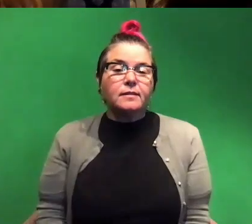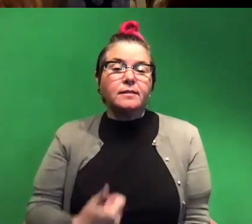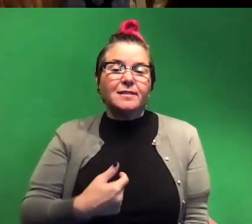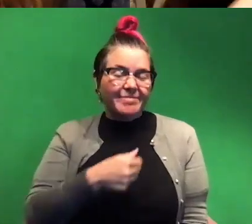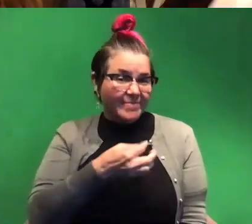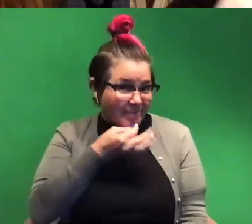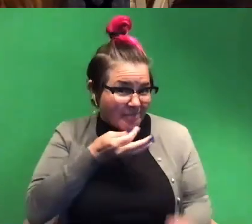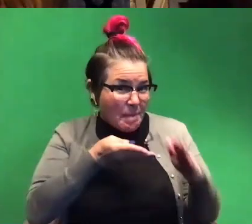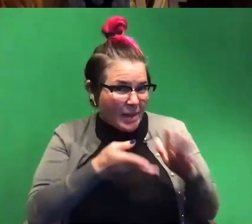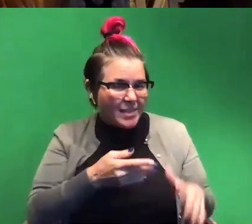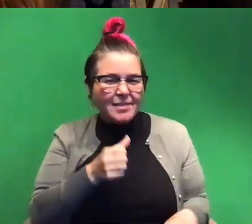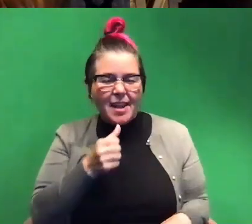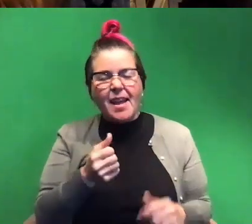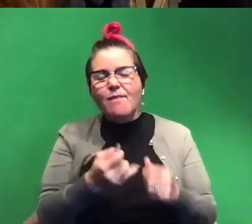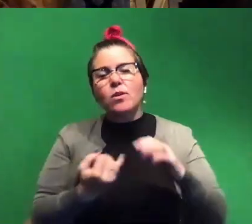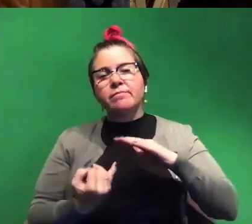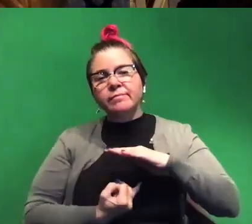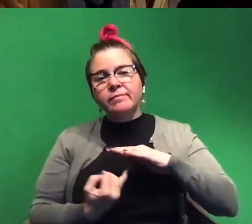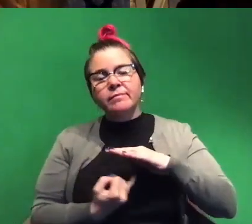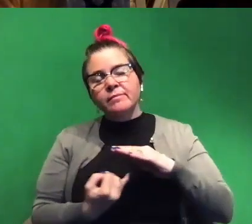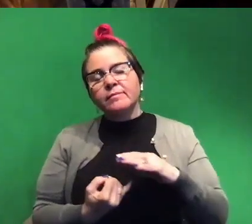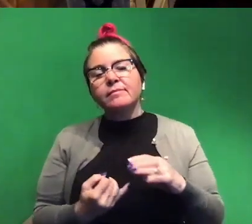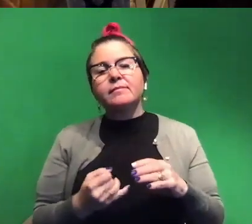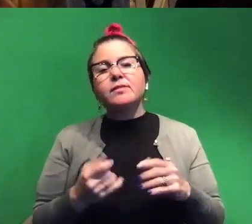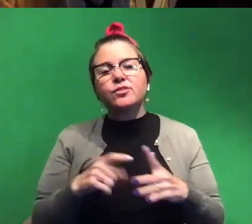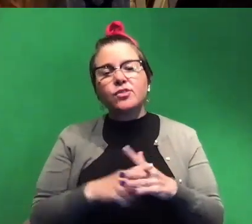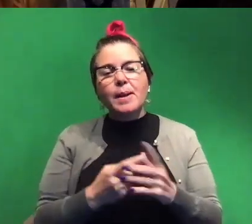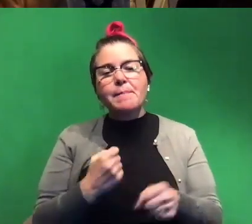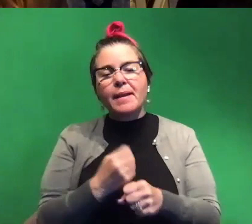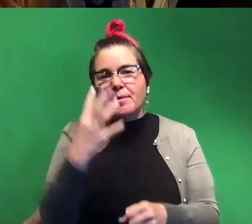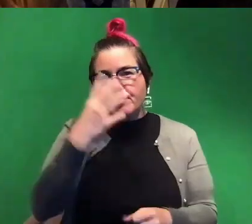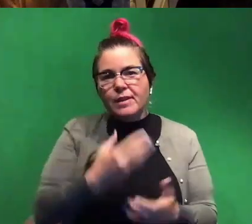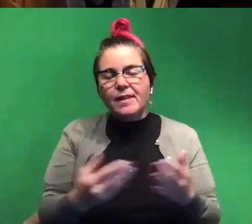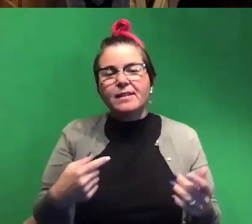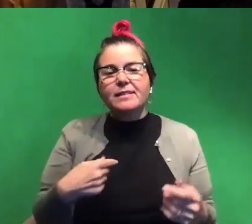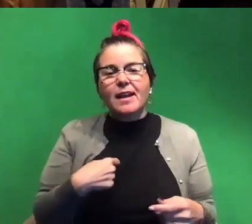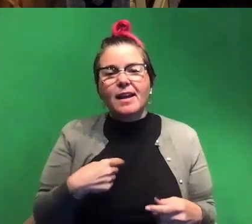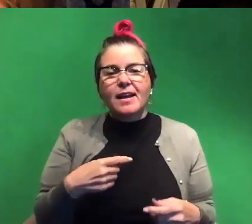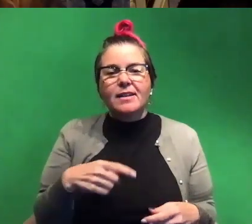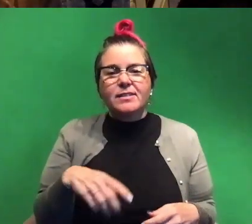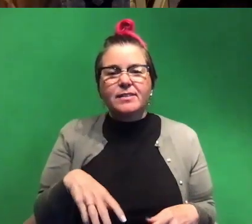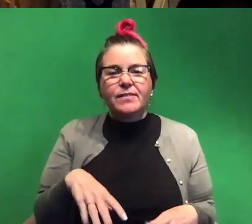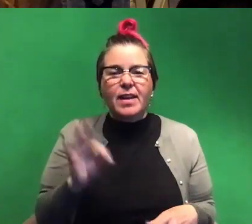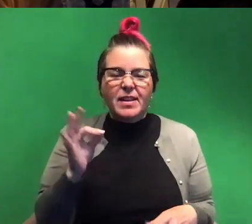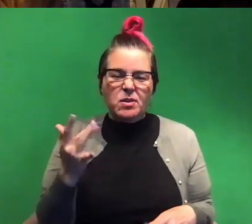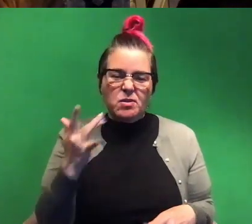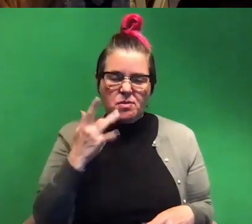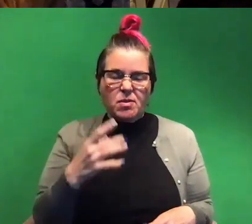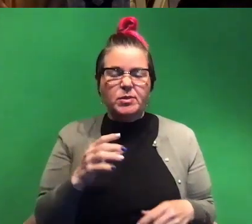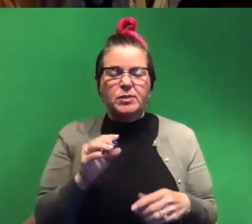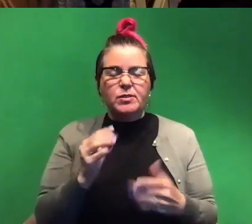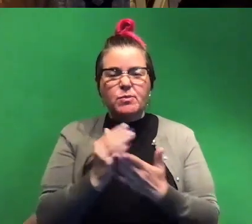I think everybody in quarantine's been like making very pretty things, and I've just been finding all the gross recipes and then forcing them